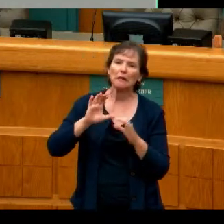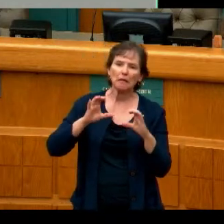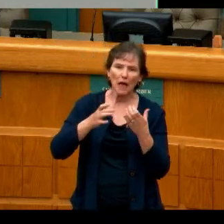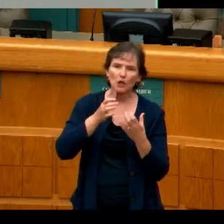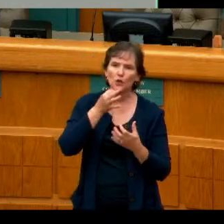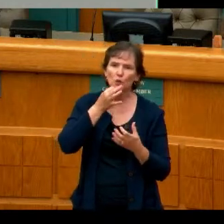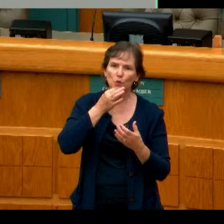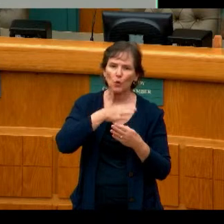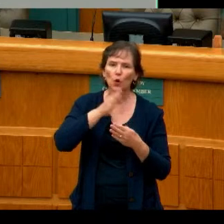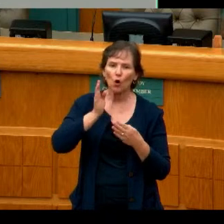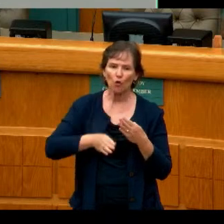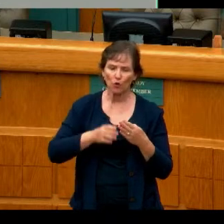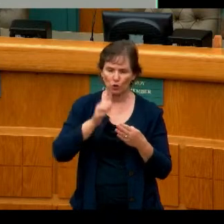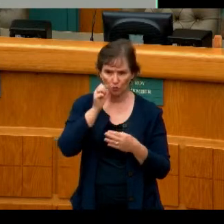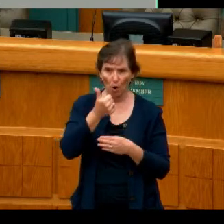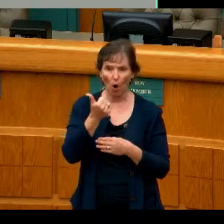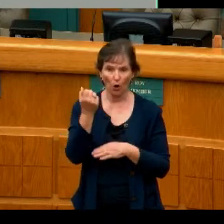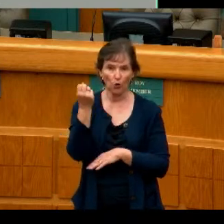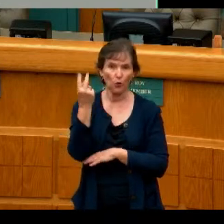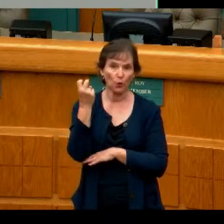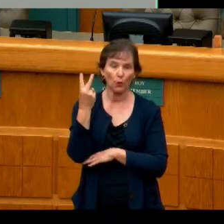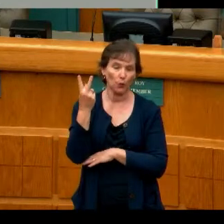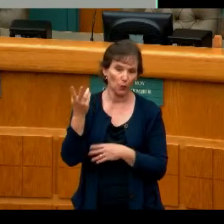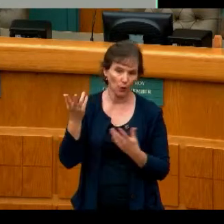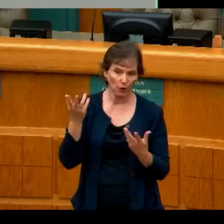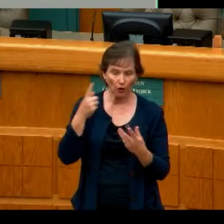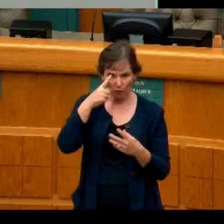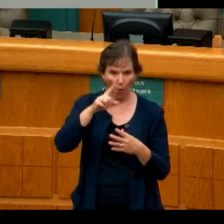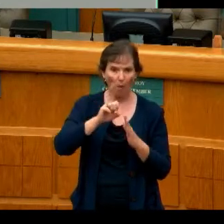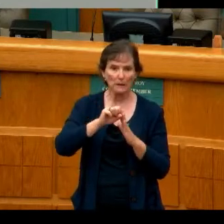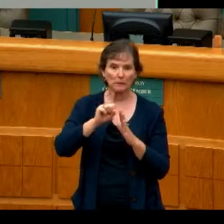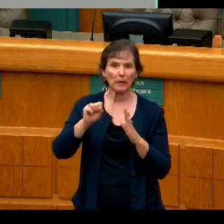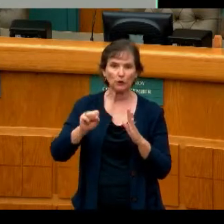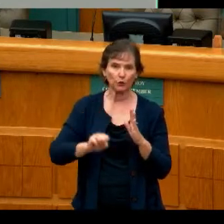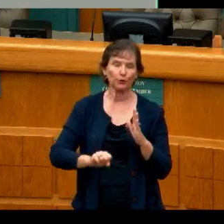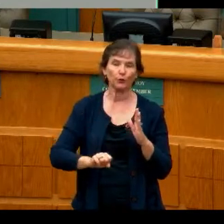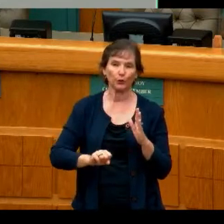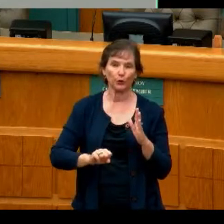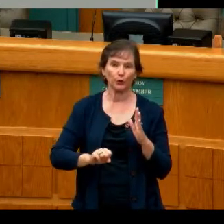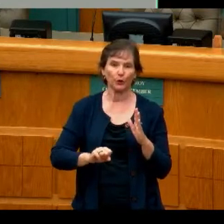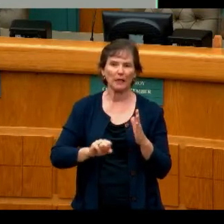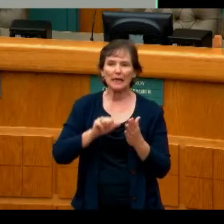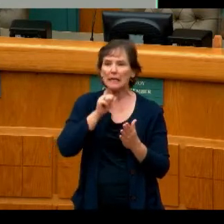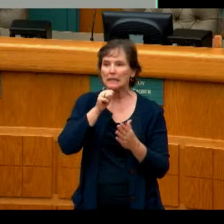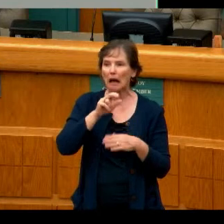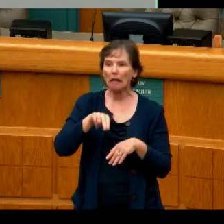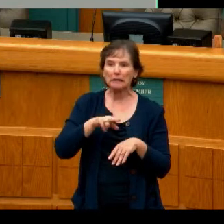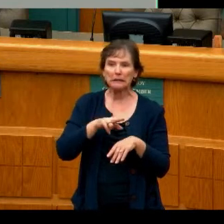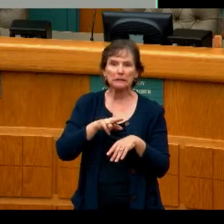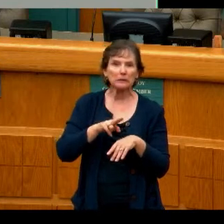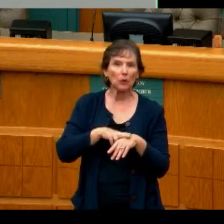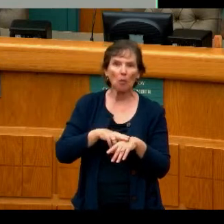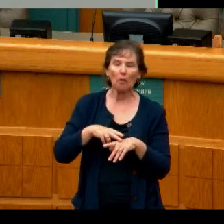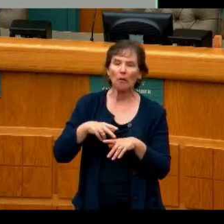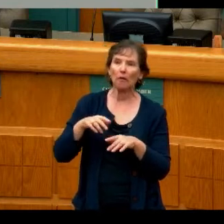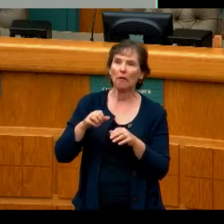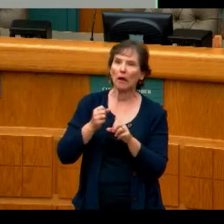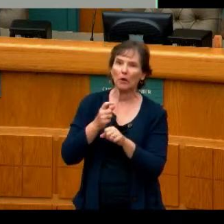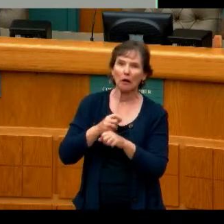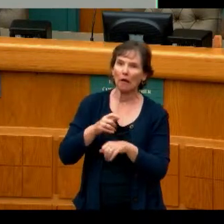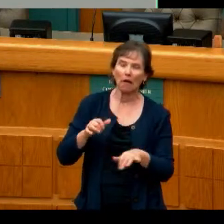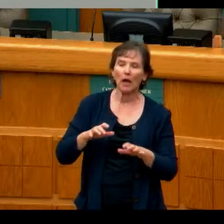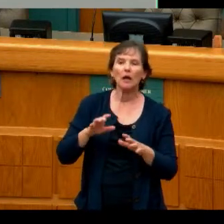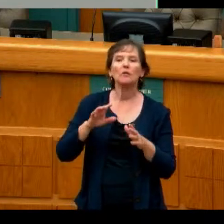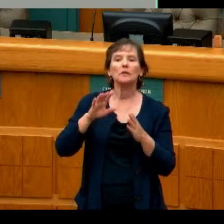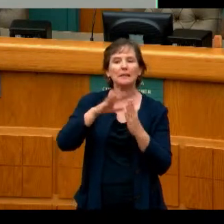Partially remote schooling is still taking place. I know at the university, we're wrapping up classes tomorrow at 12 p.m.,